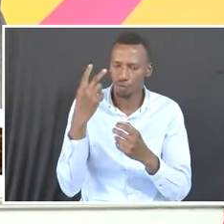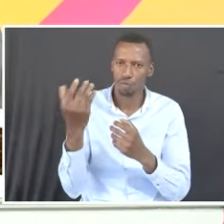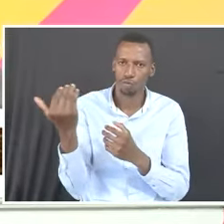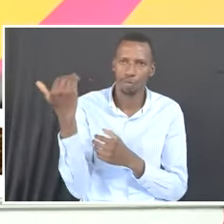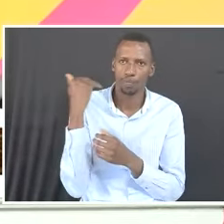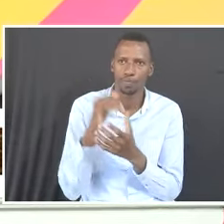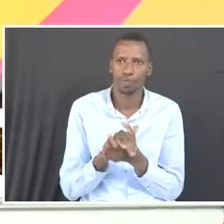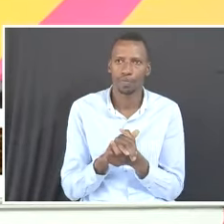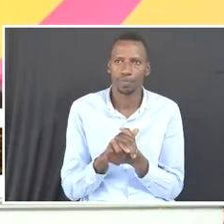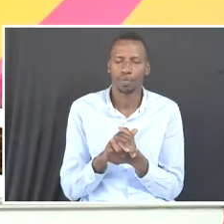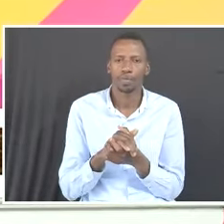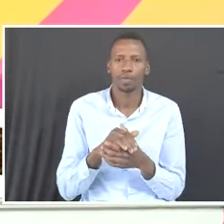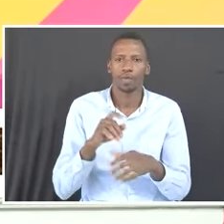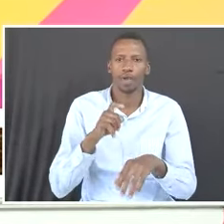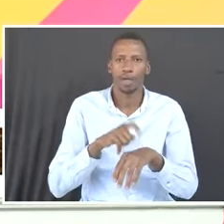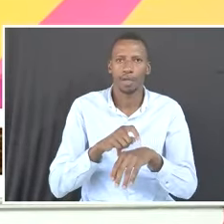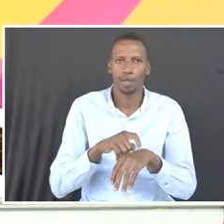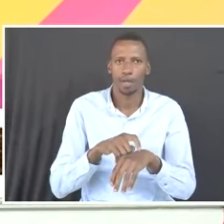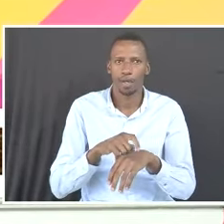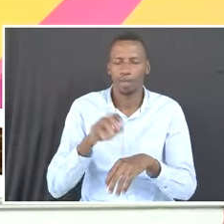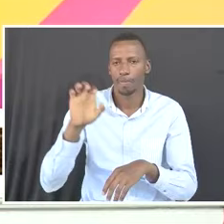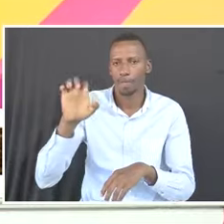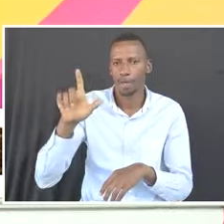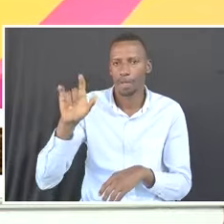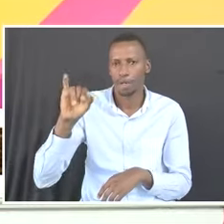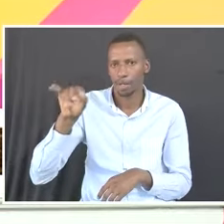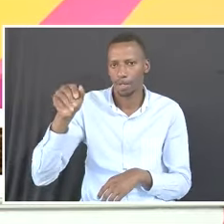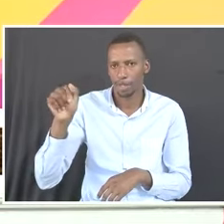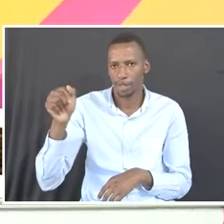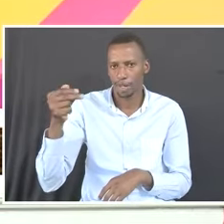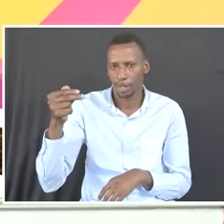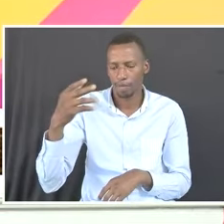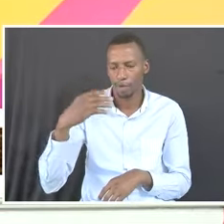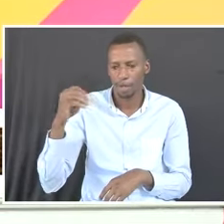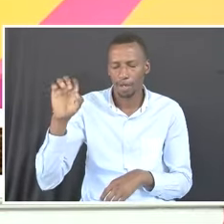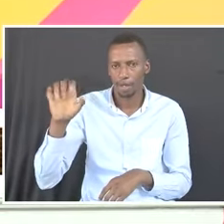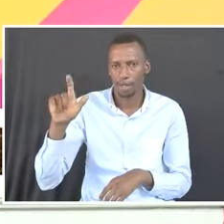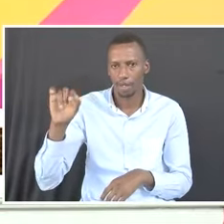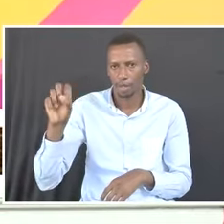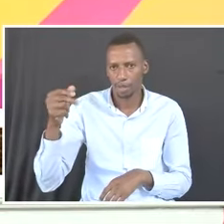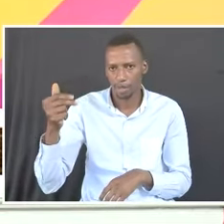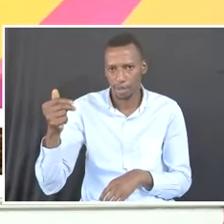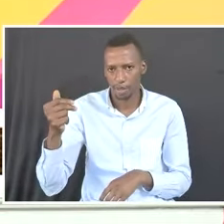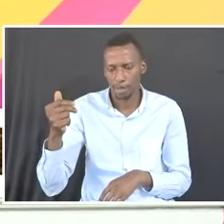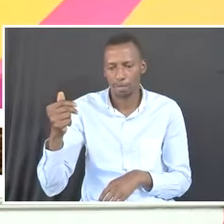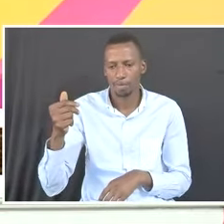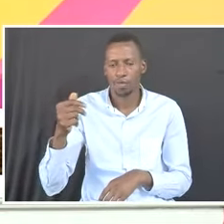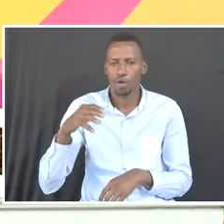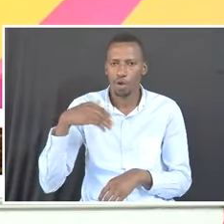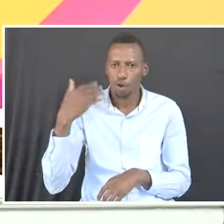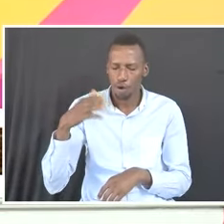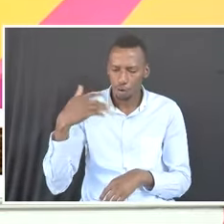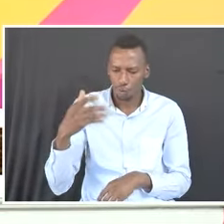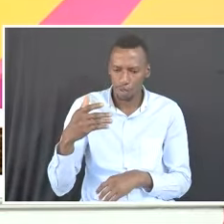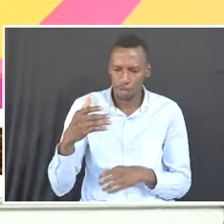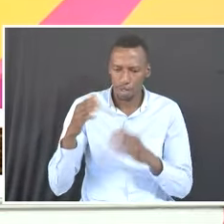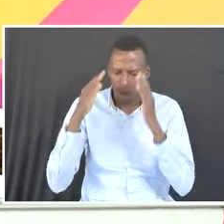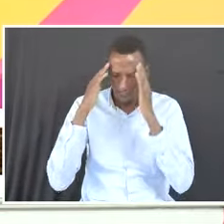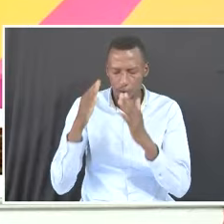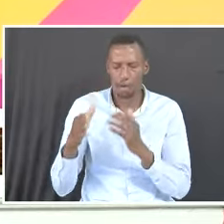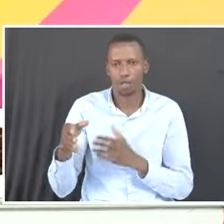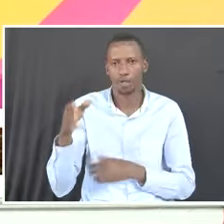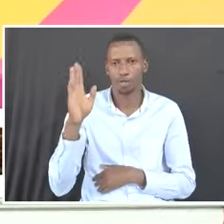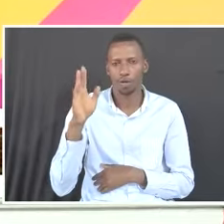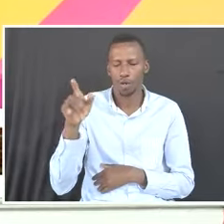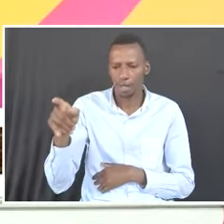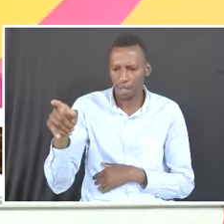united with Elijah, he had trials in abundance, but in every emergency, he relied on God. He was tempted